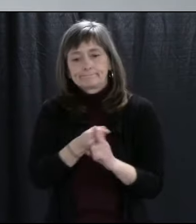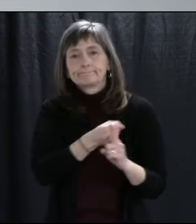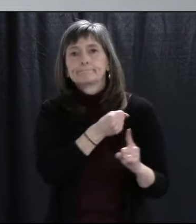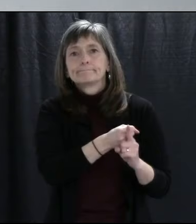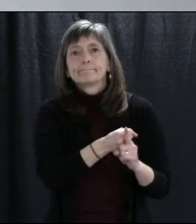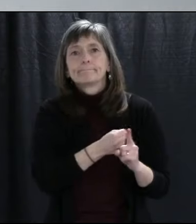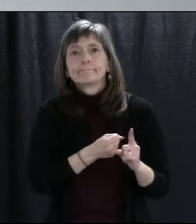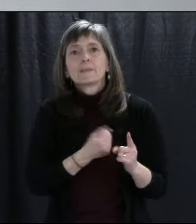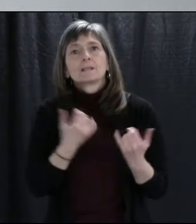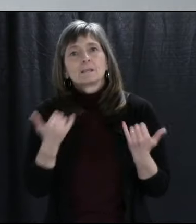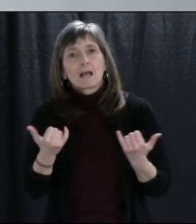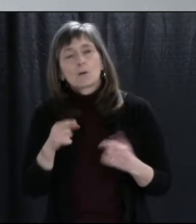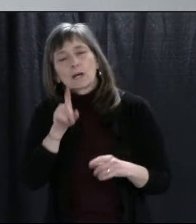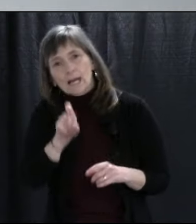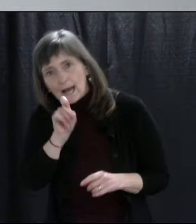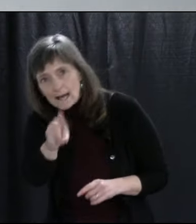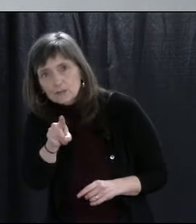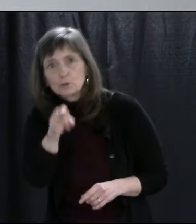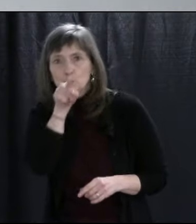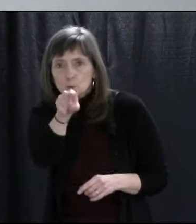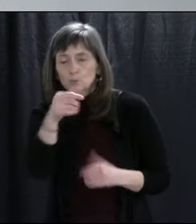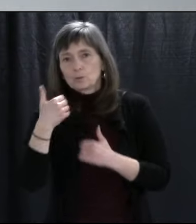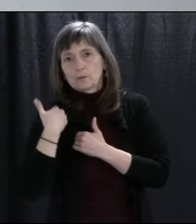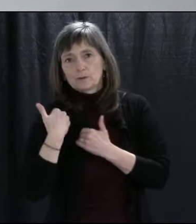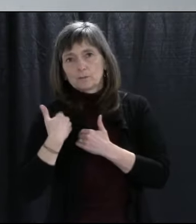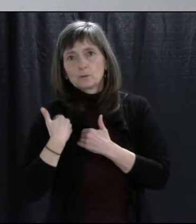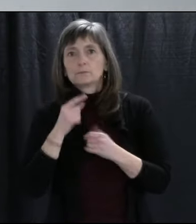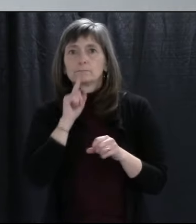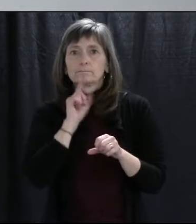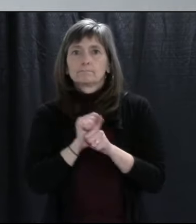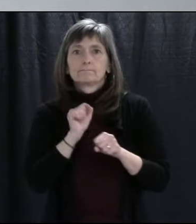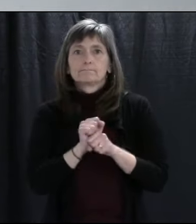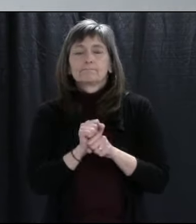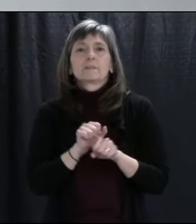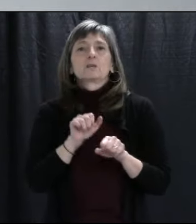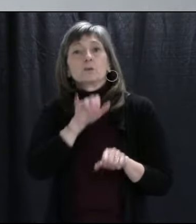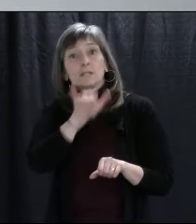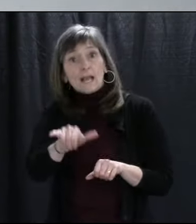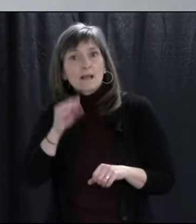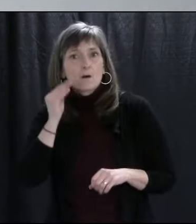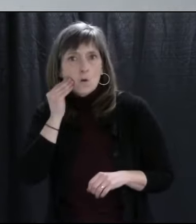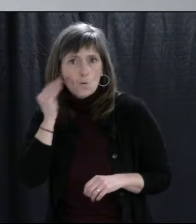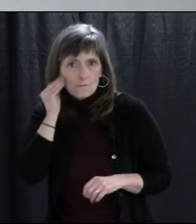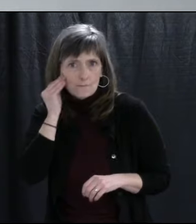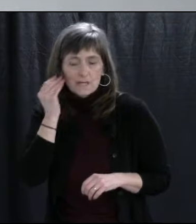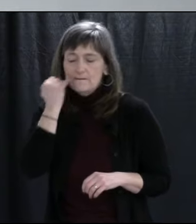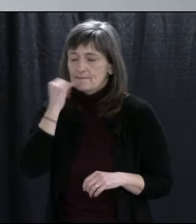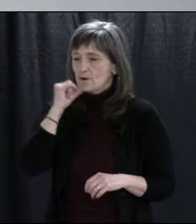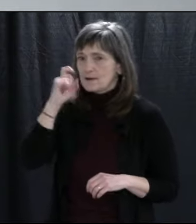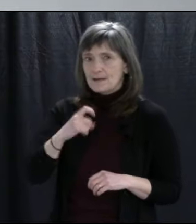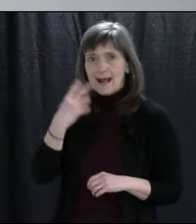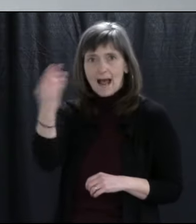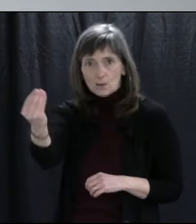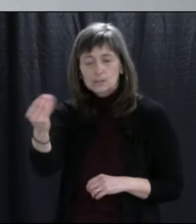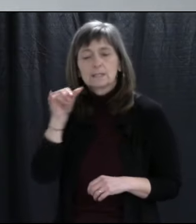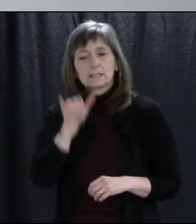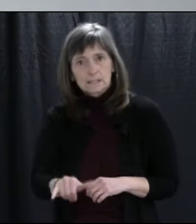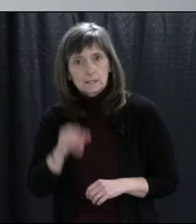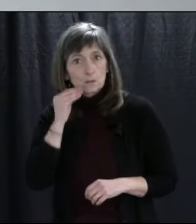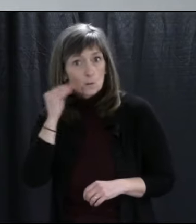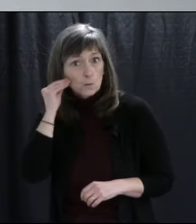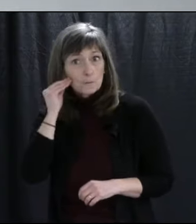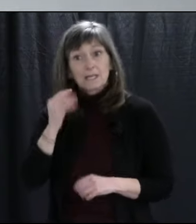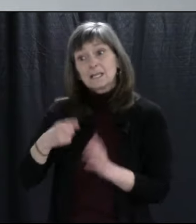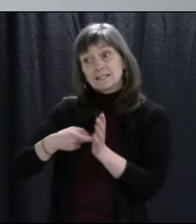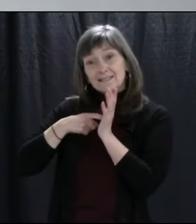part to reduce the spread of COVID-19 in our province. Stay home unless it is essential, and by that I mean